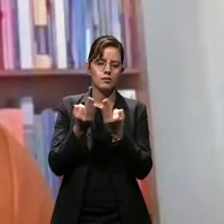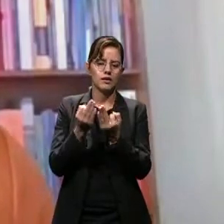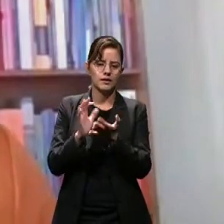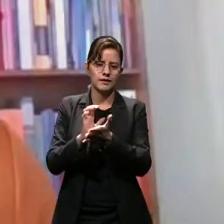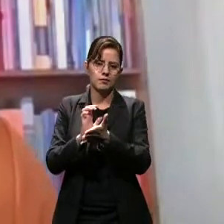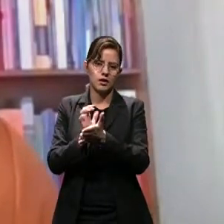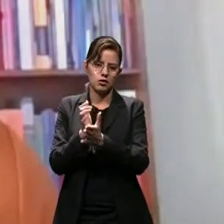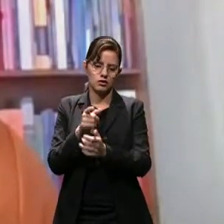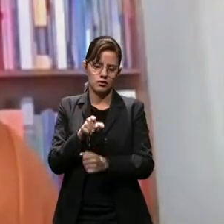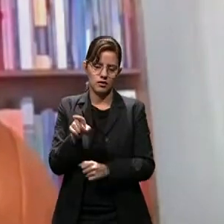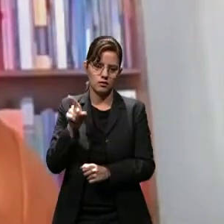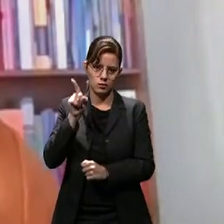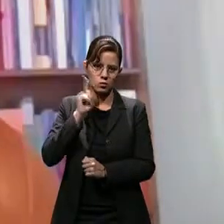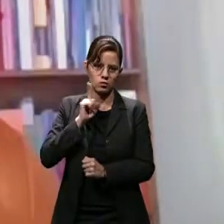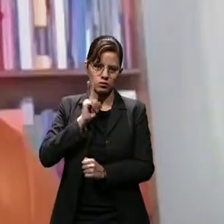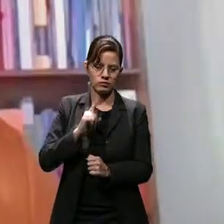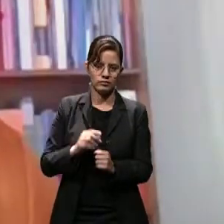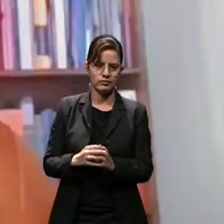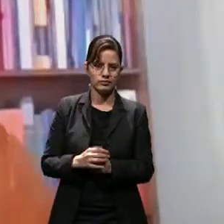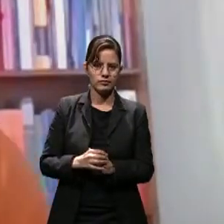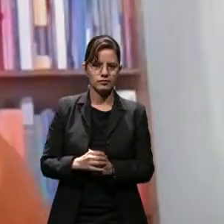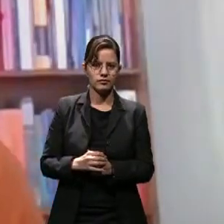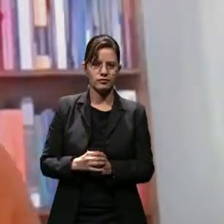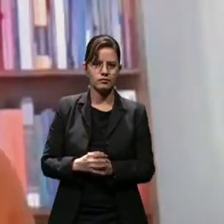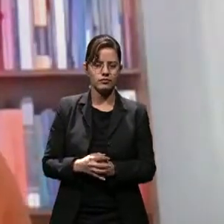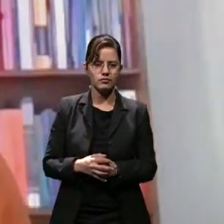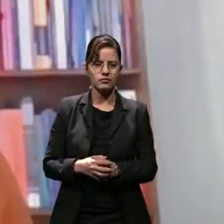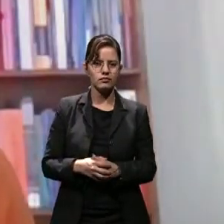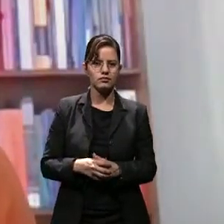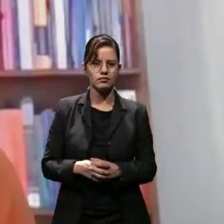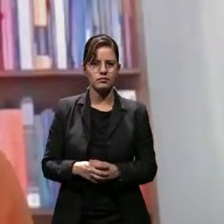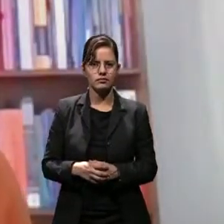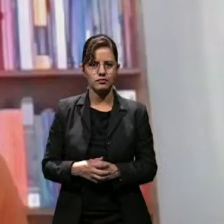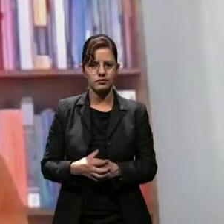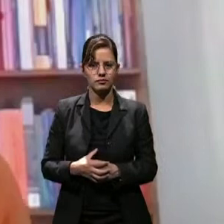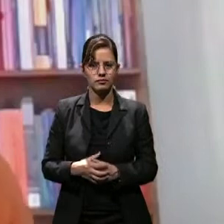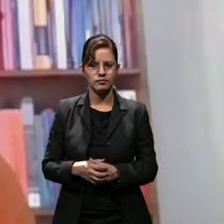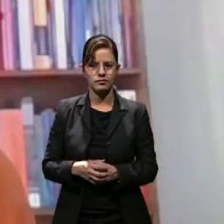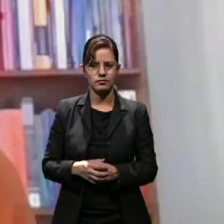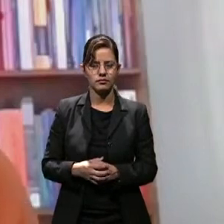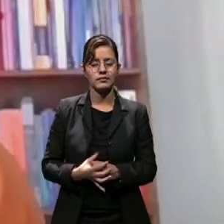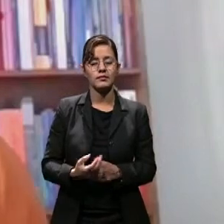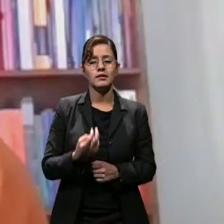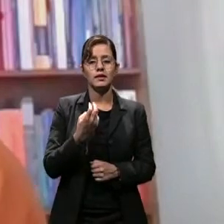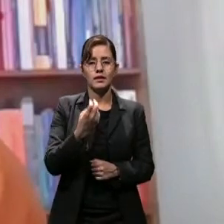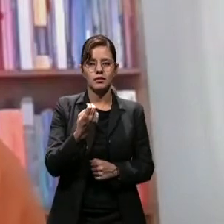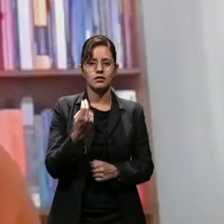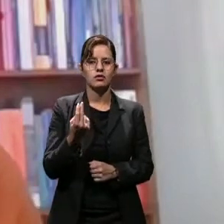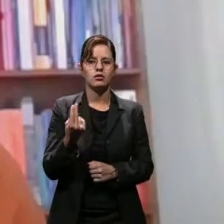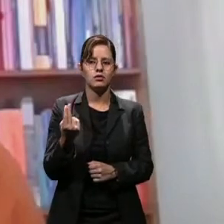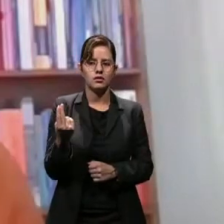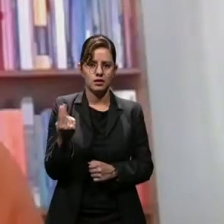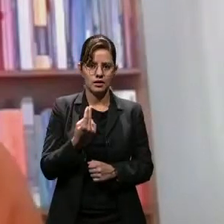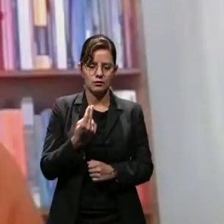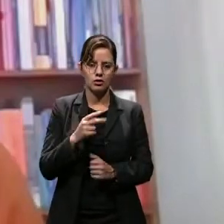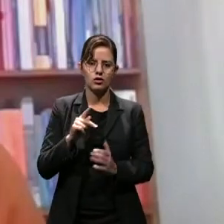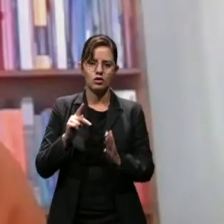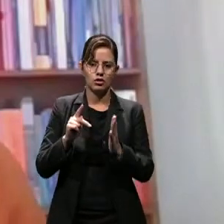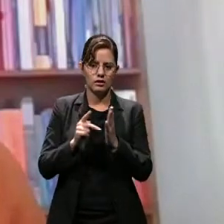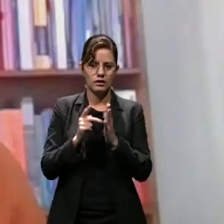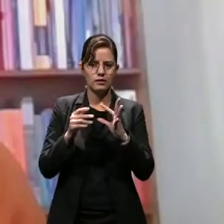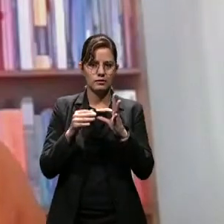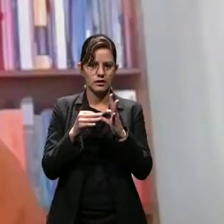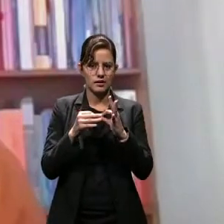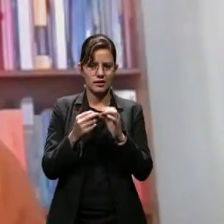that exclude and discriminate. So following this line of thought, we must